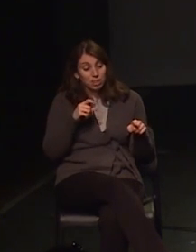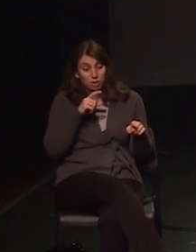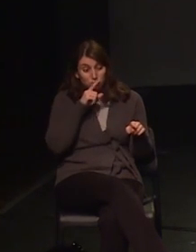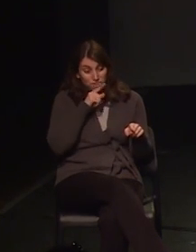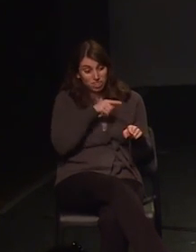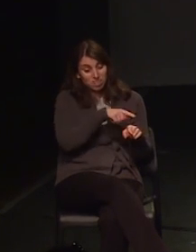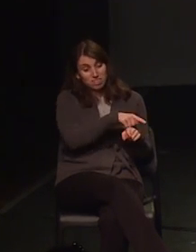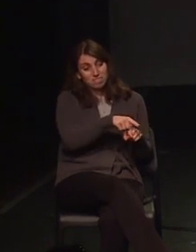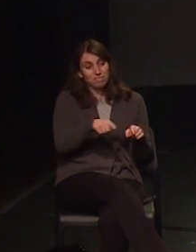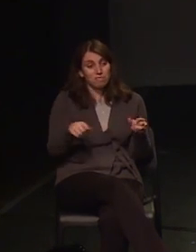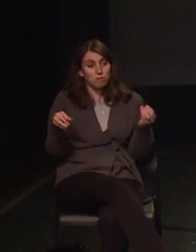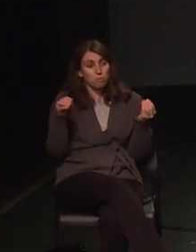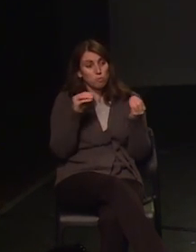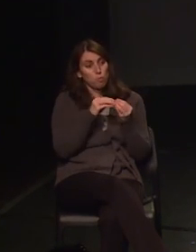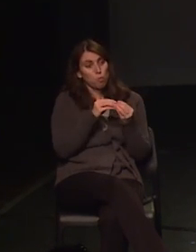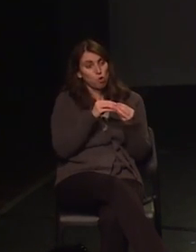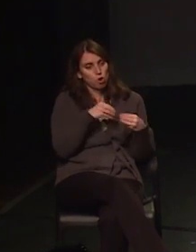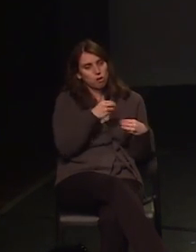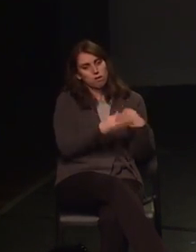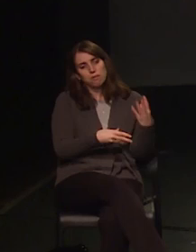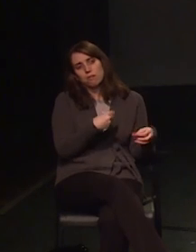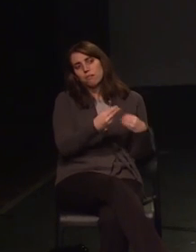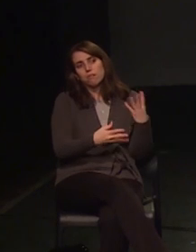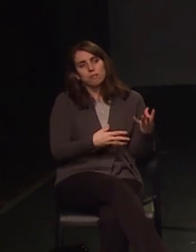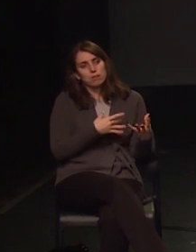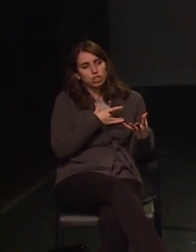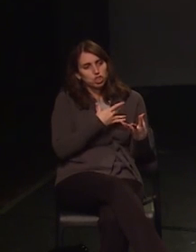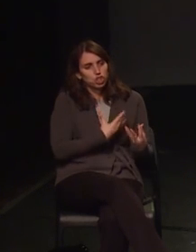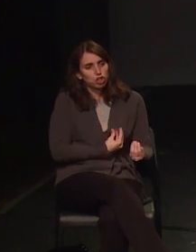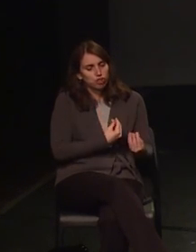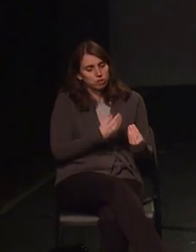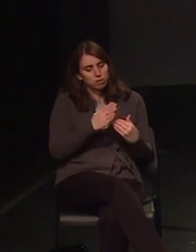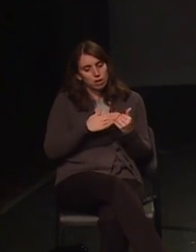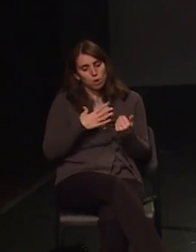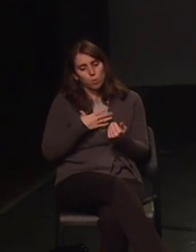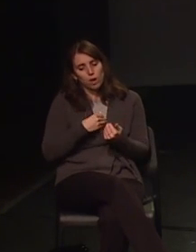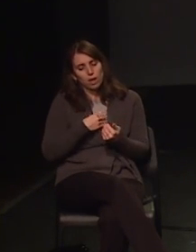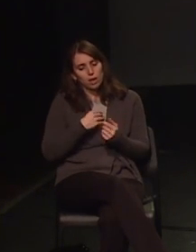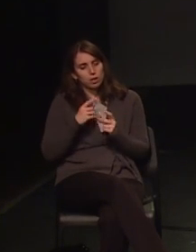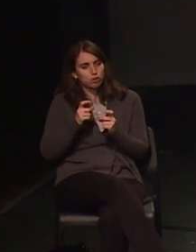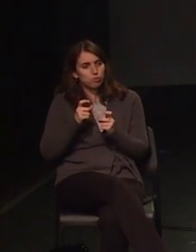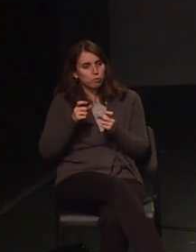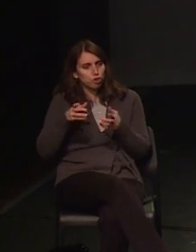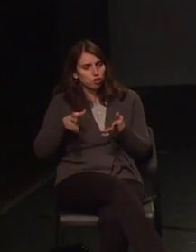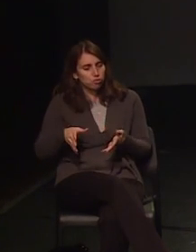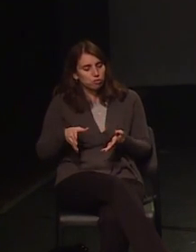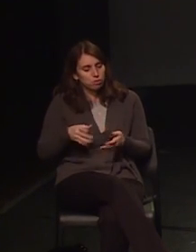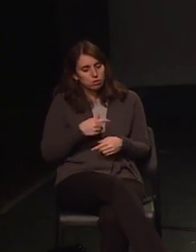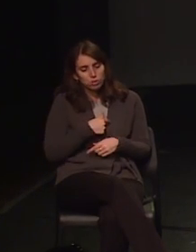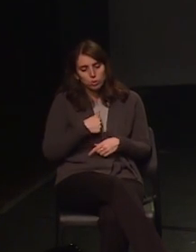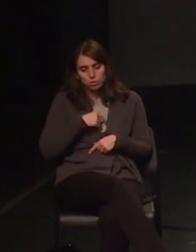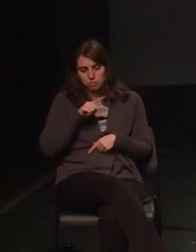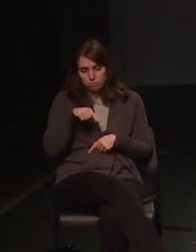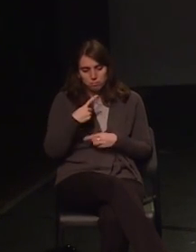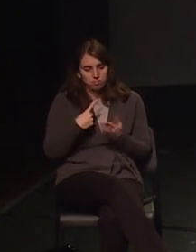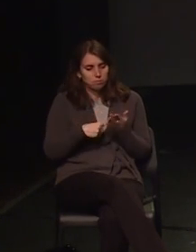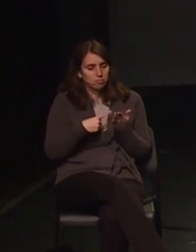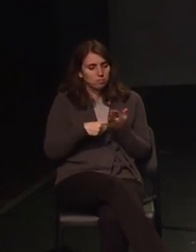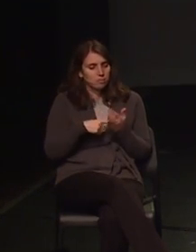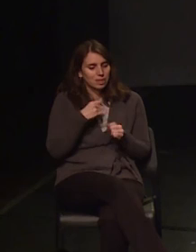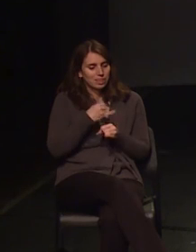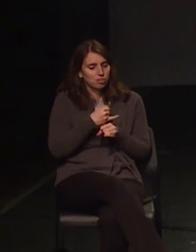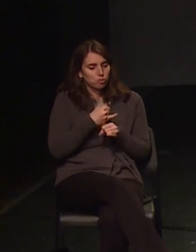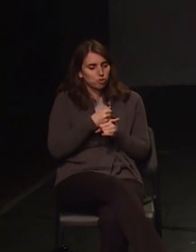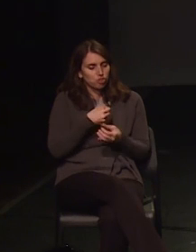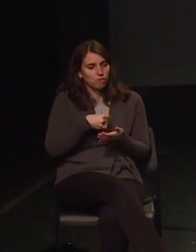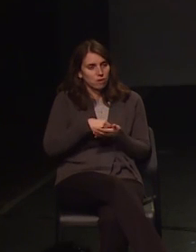white contributors are. And while I think that we have only been talking about institutional funding up to this